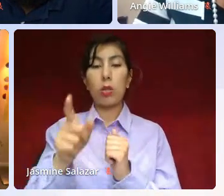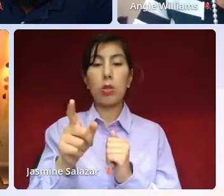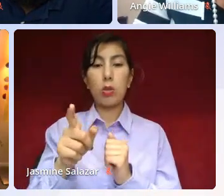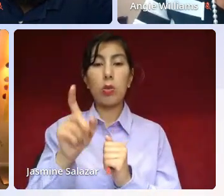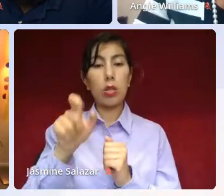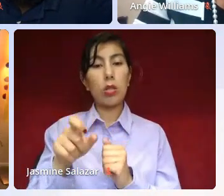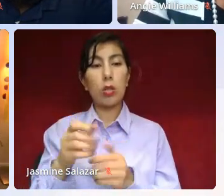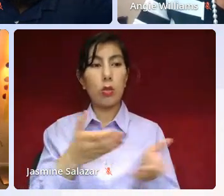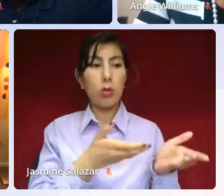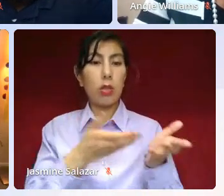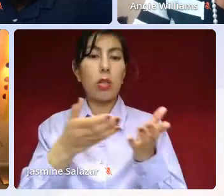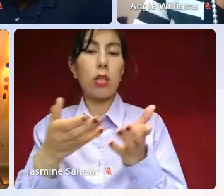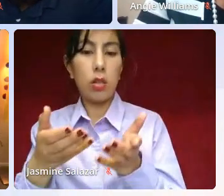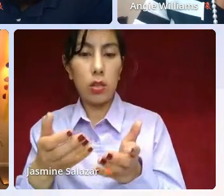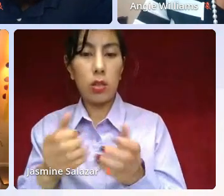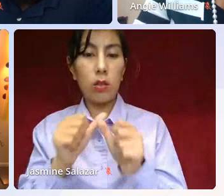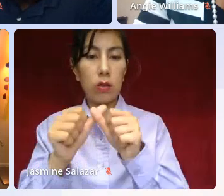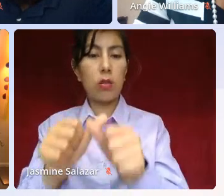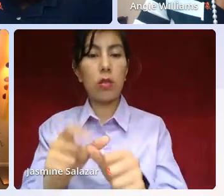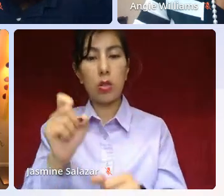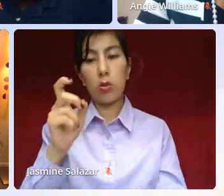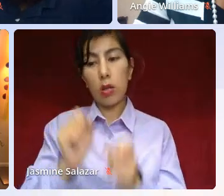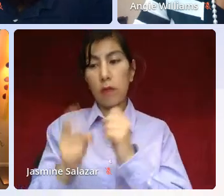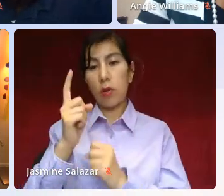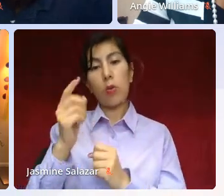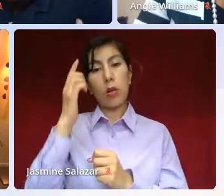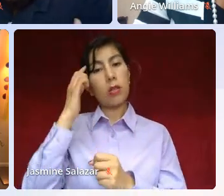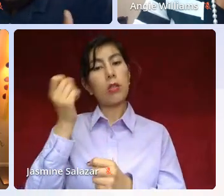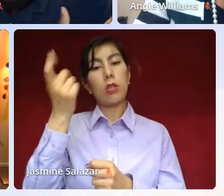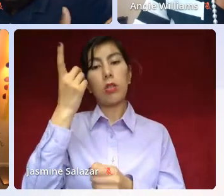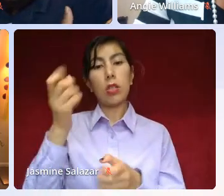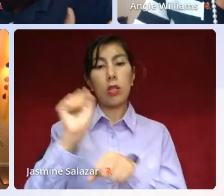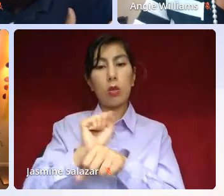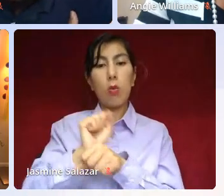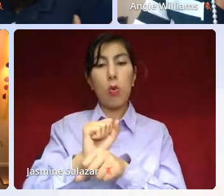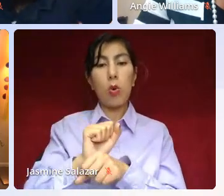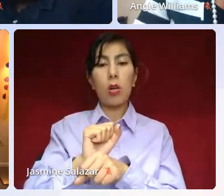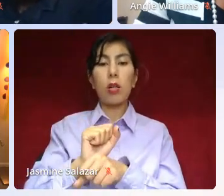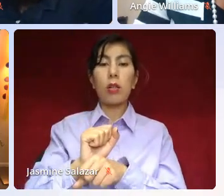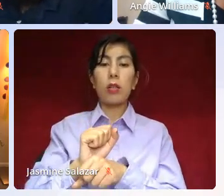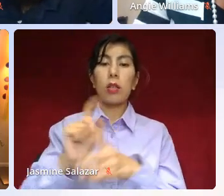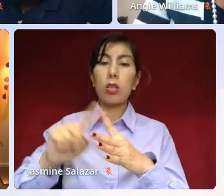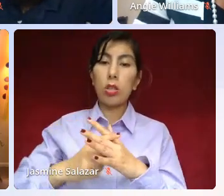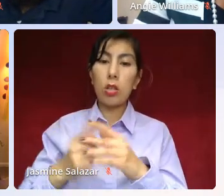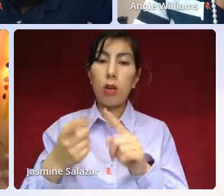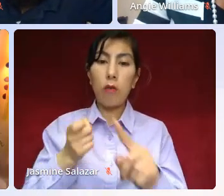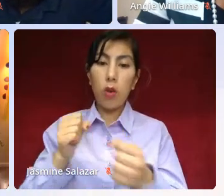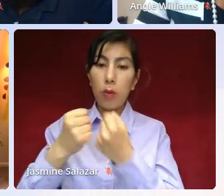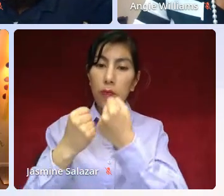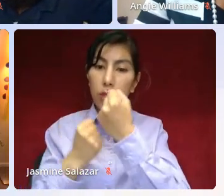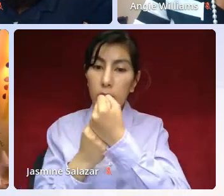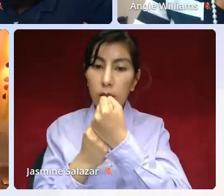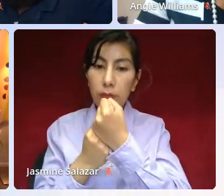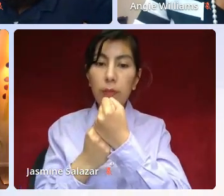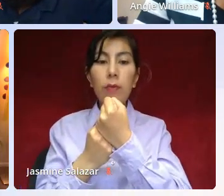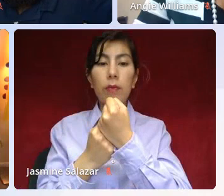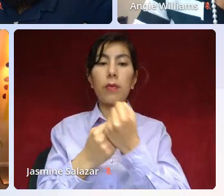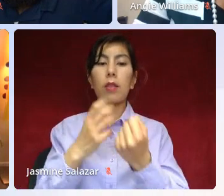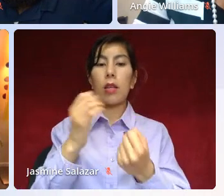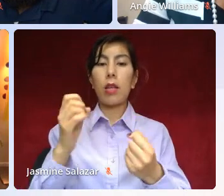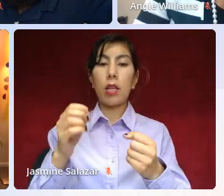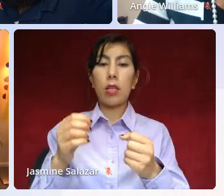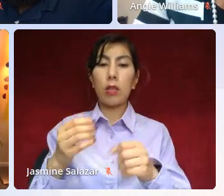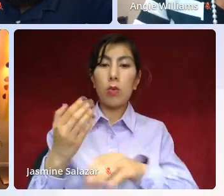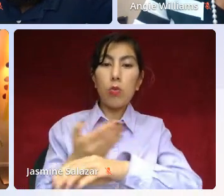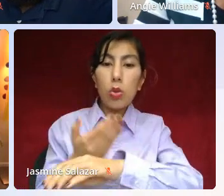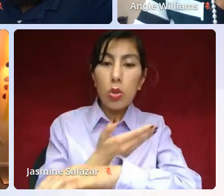carry that on so everyone understands the work that's been started from the foundation and the renewing of the